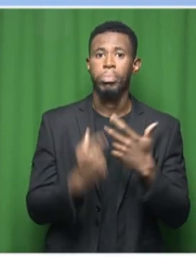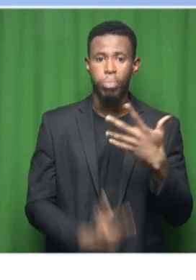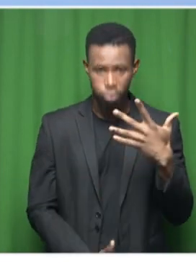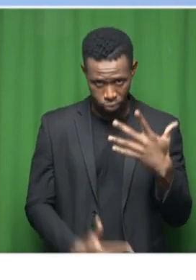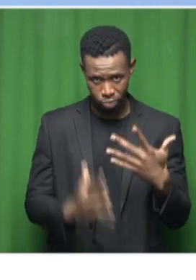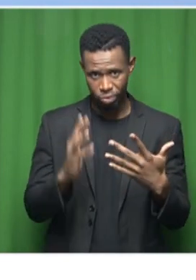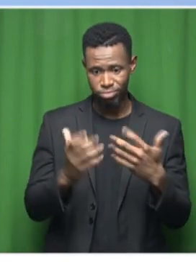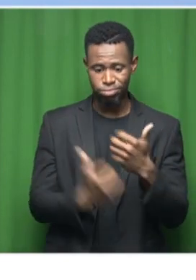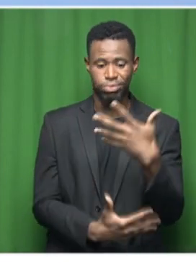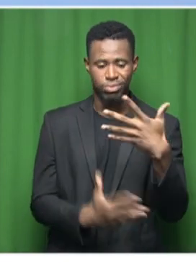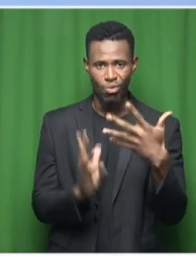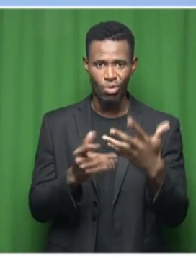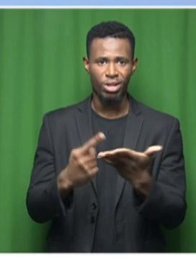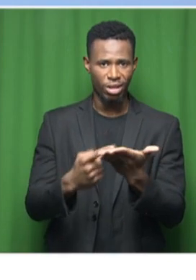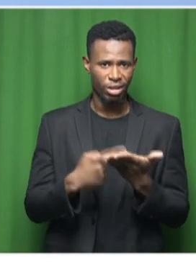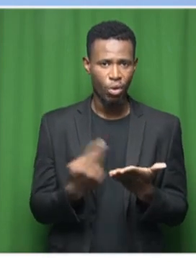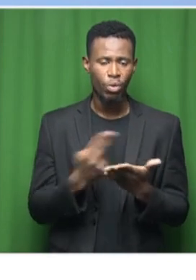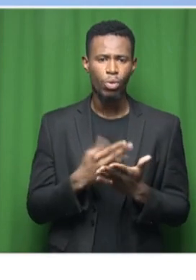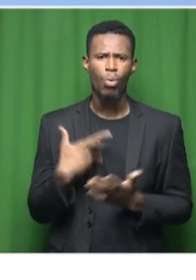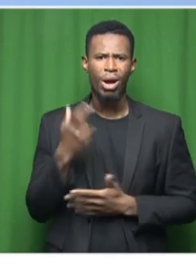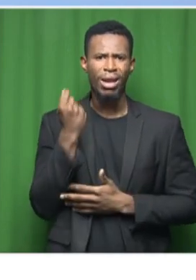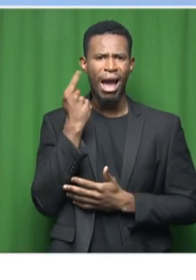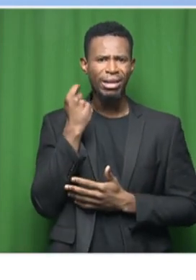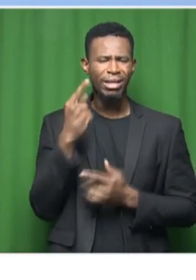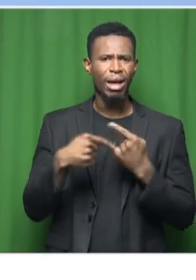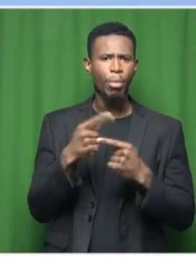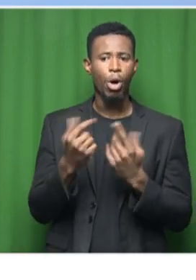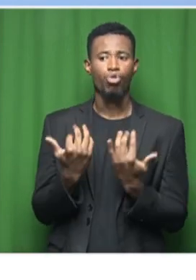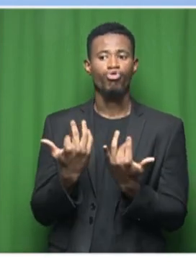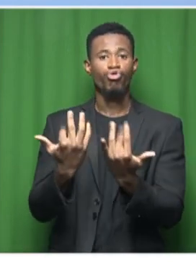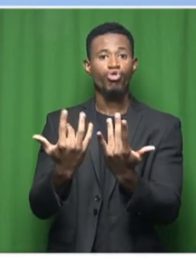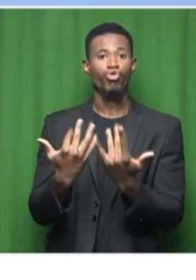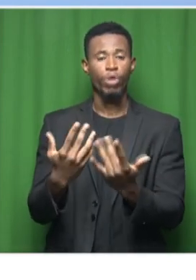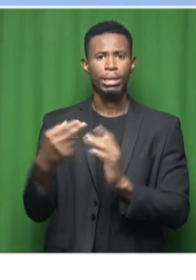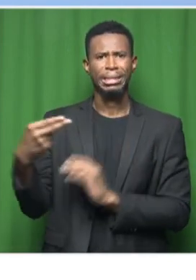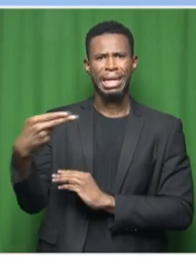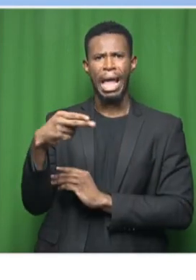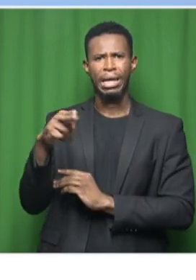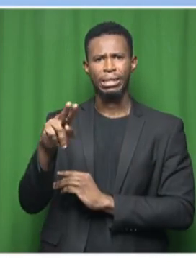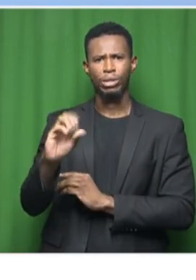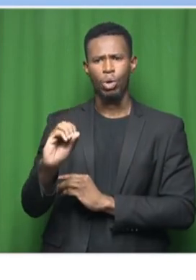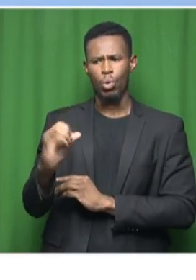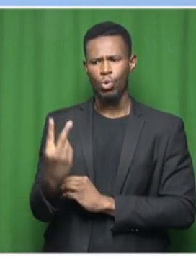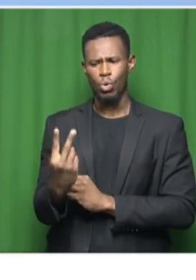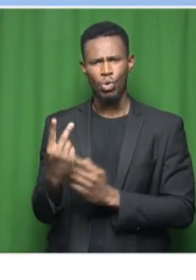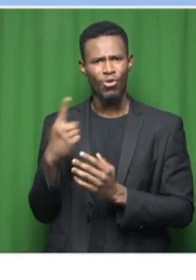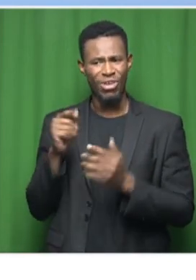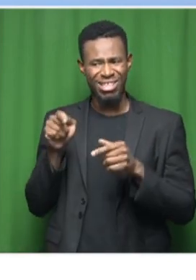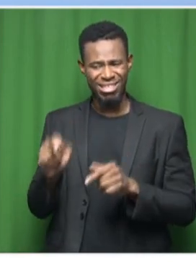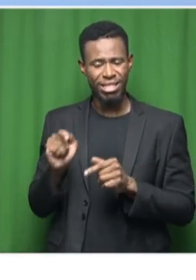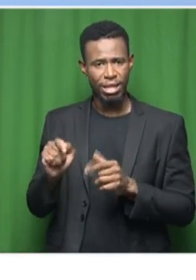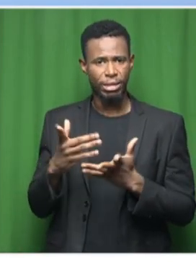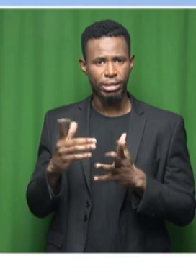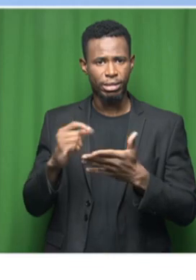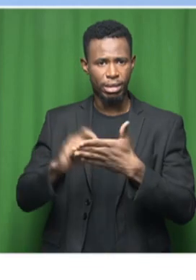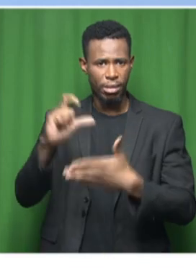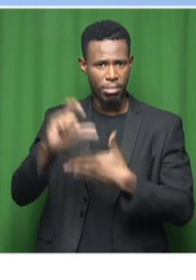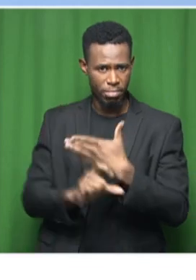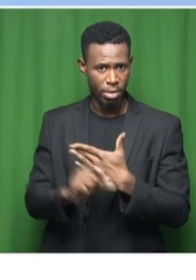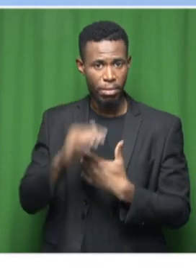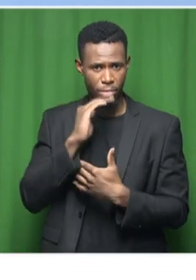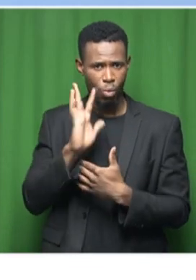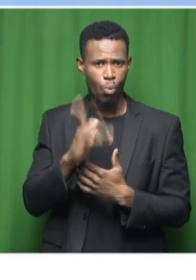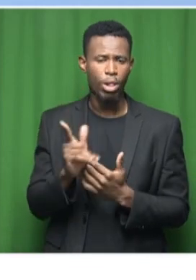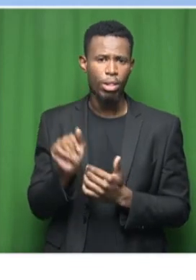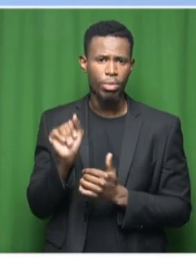course understand with regard to green hydrogen and this particular summit. So we will be coming back to you. We will